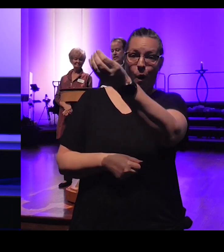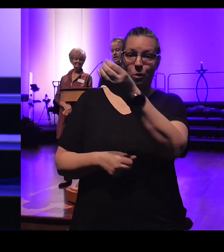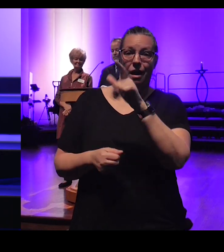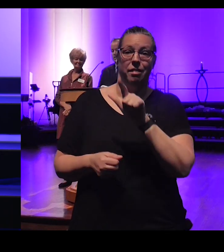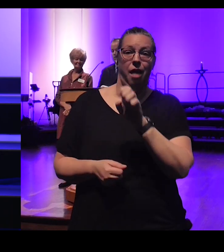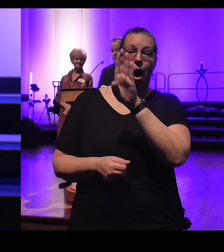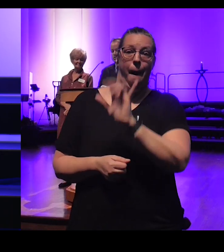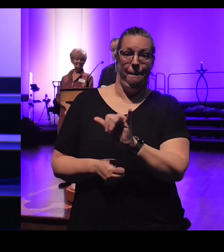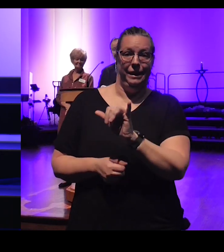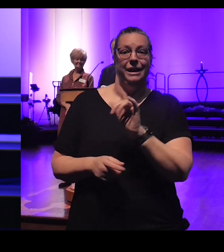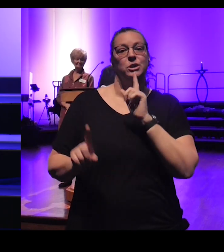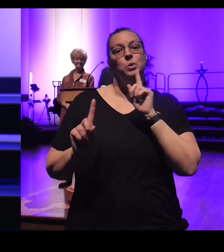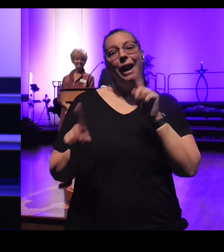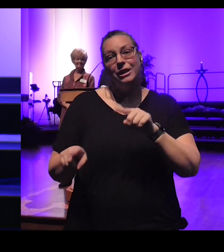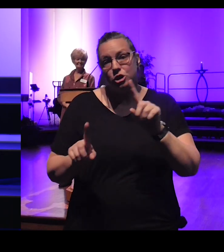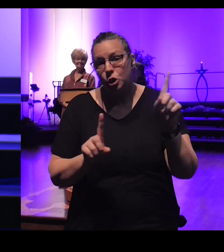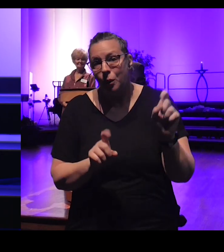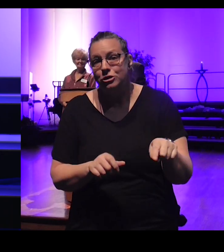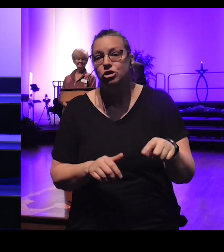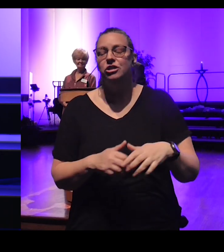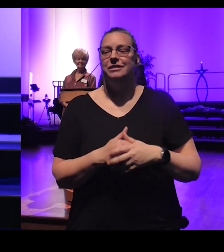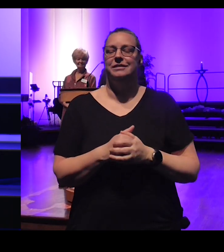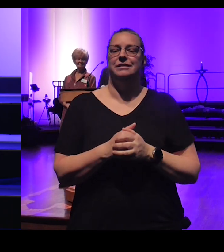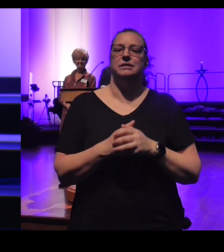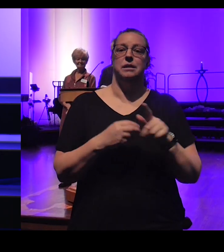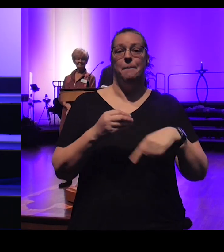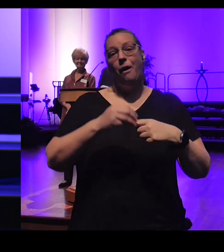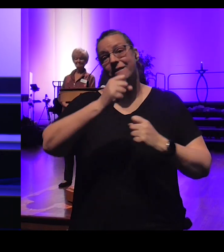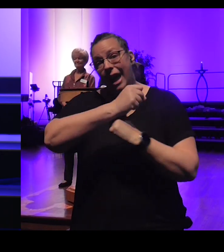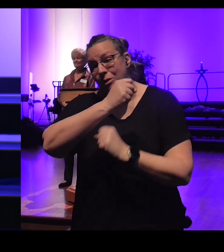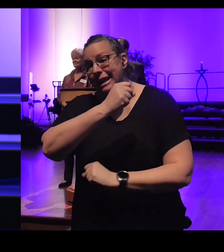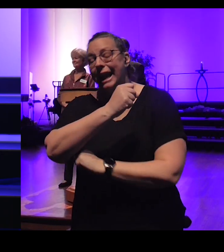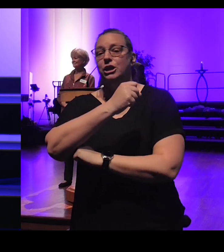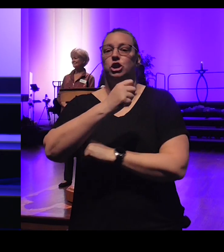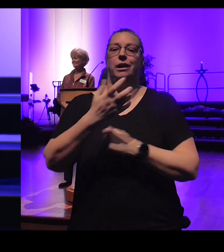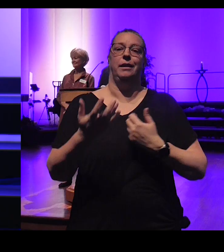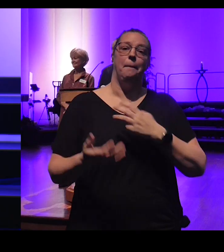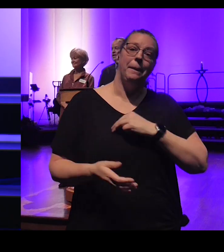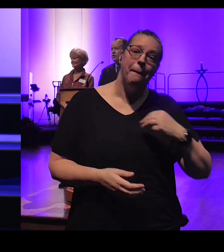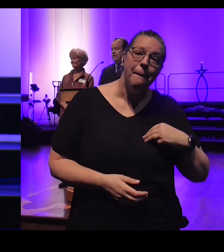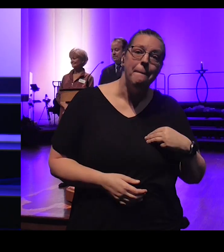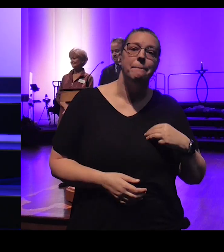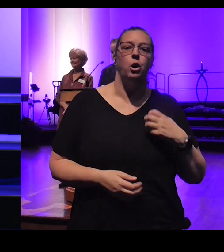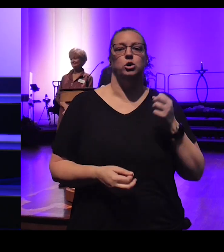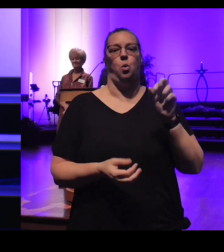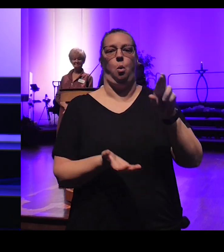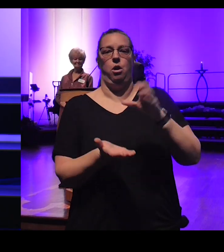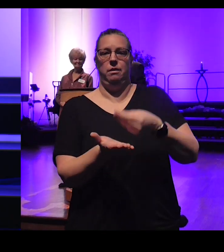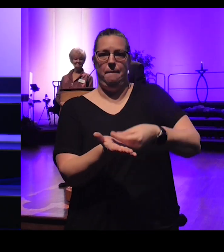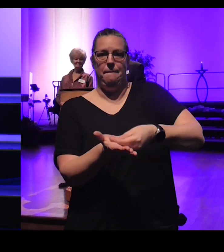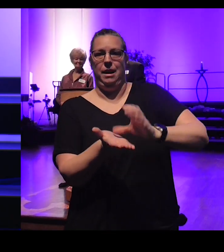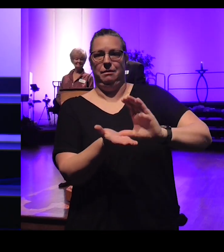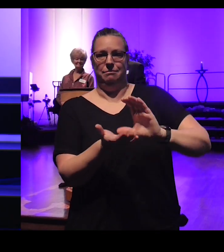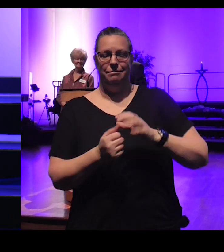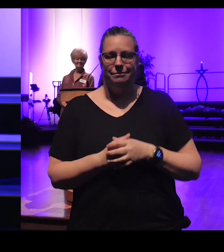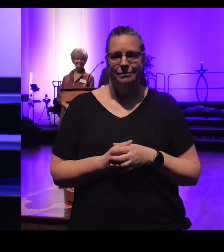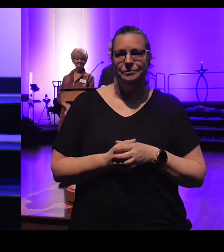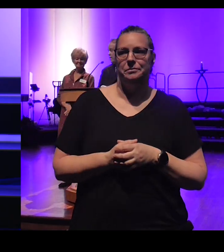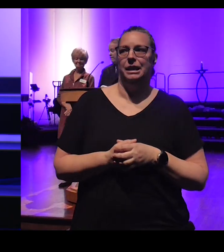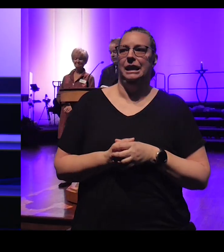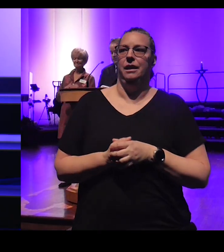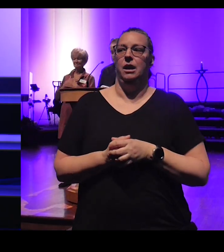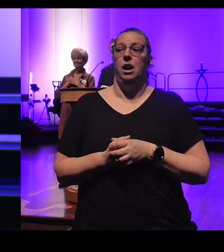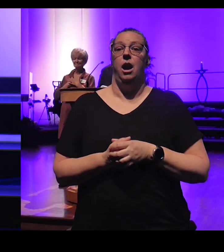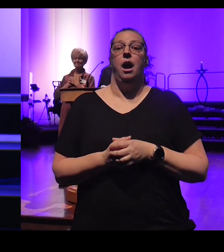lobby to answer any questions you might have about the Foundation, the Nautilus Society, and the endowment. In closing, we're